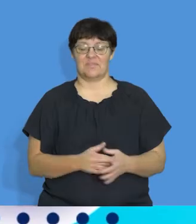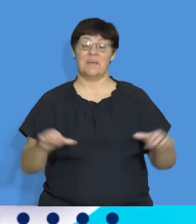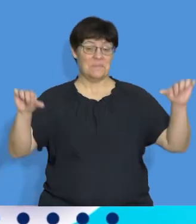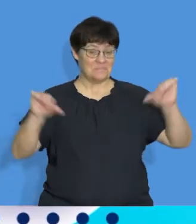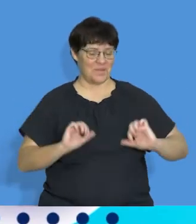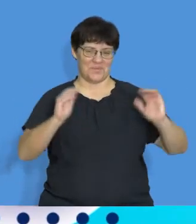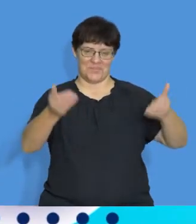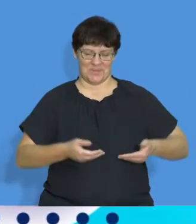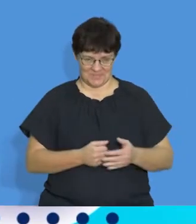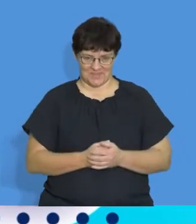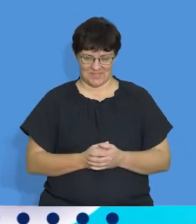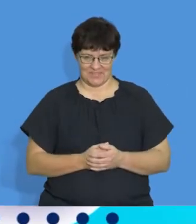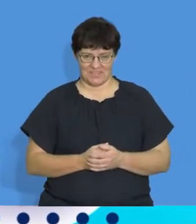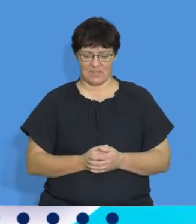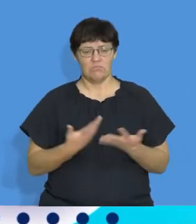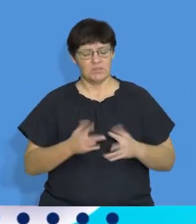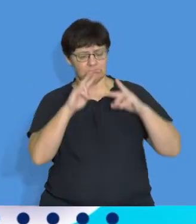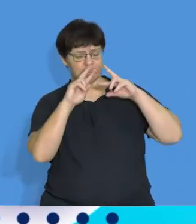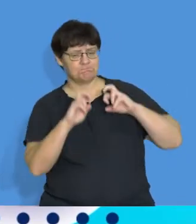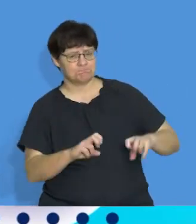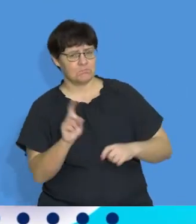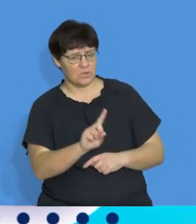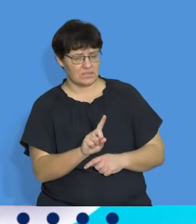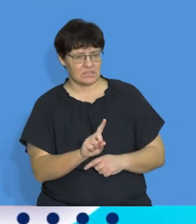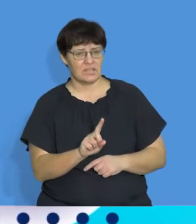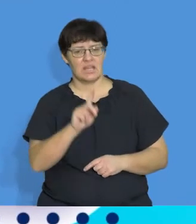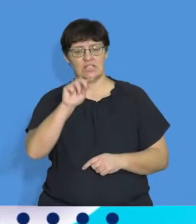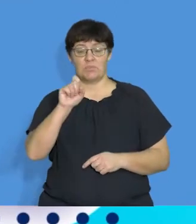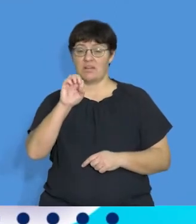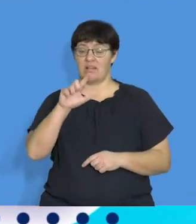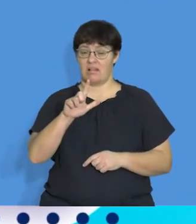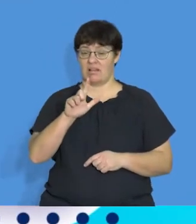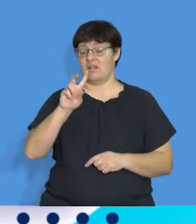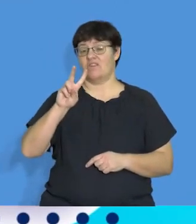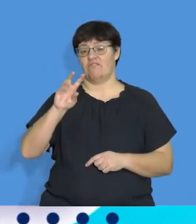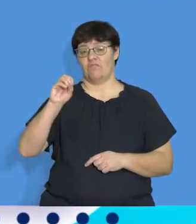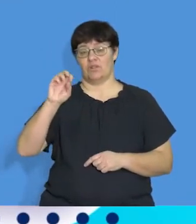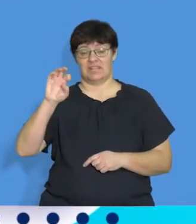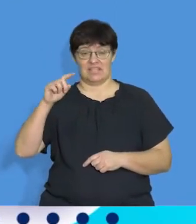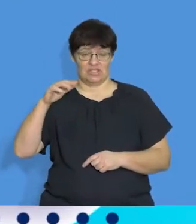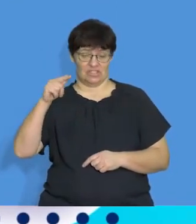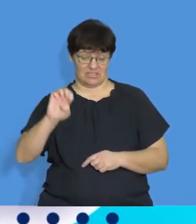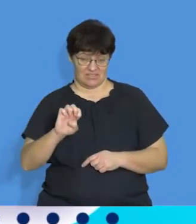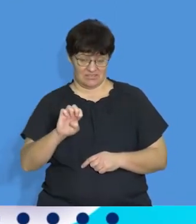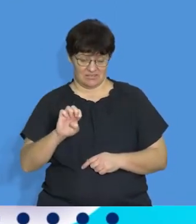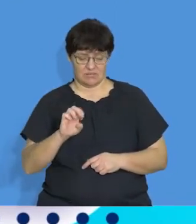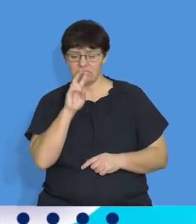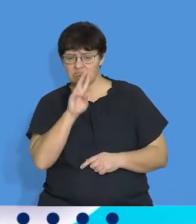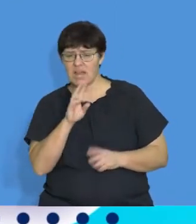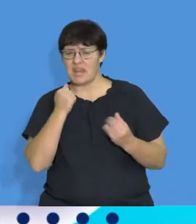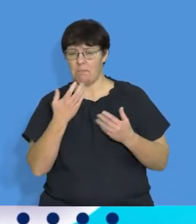Welcome back to our session. We're still investigating terminal voltage, but now we'll focus our attention on a